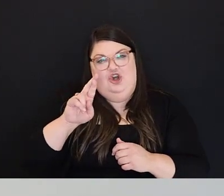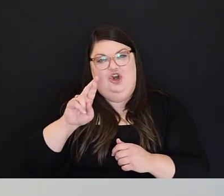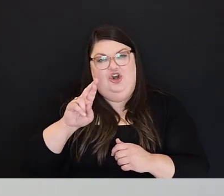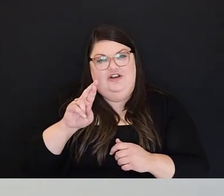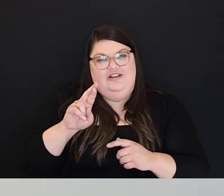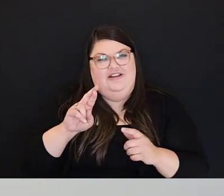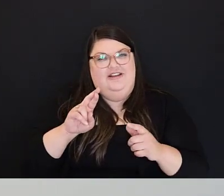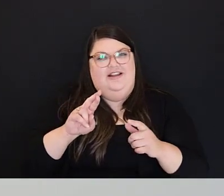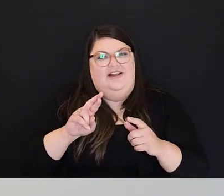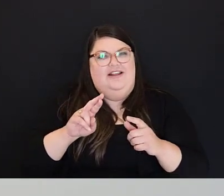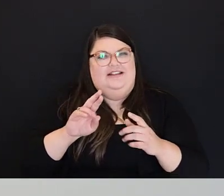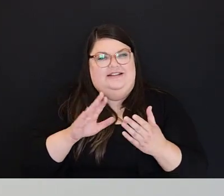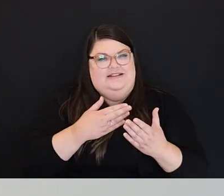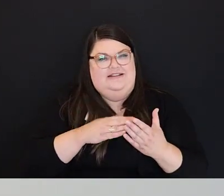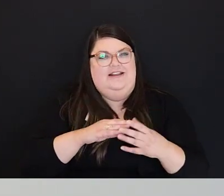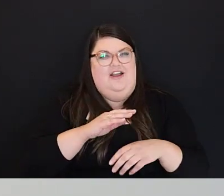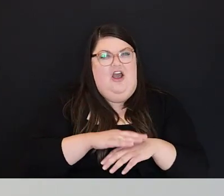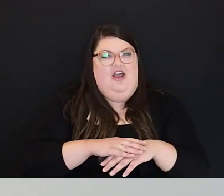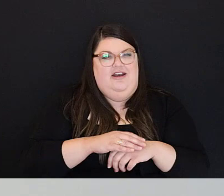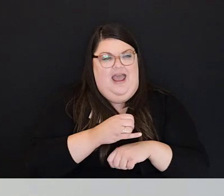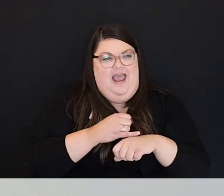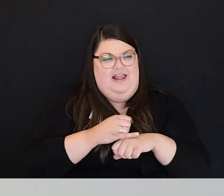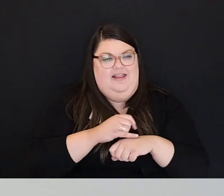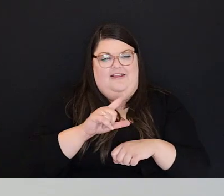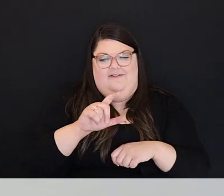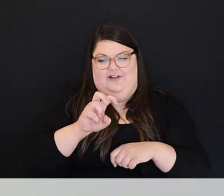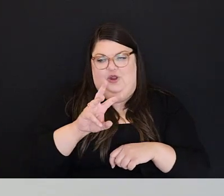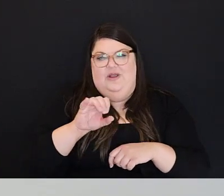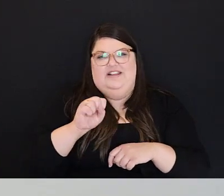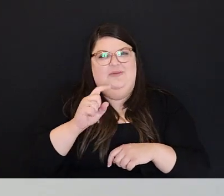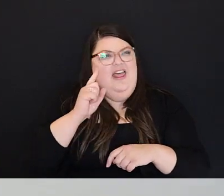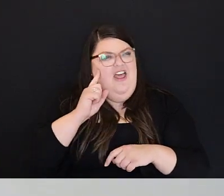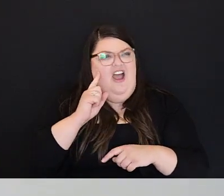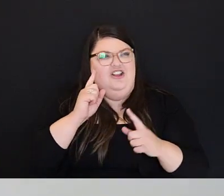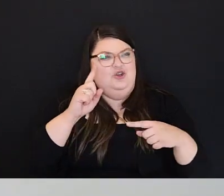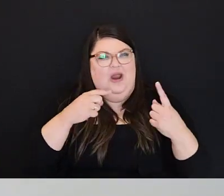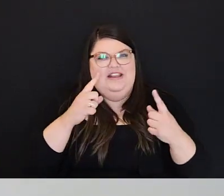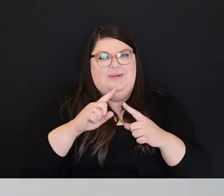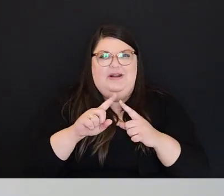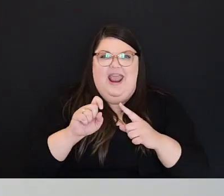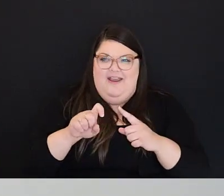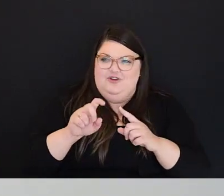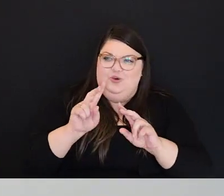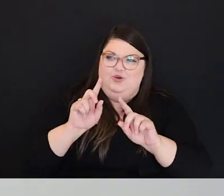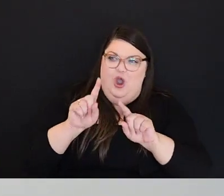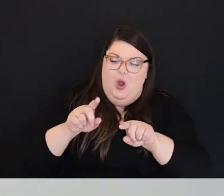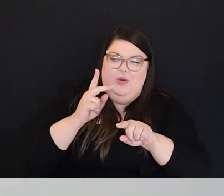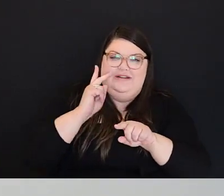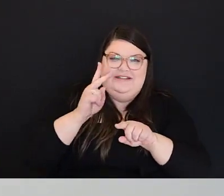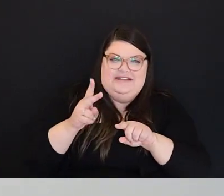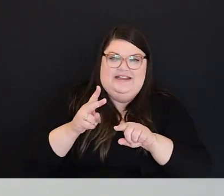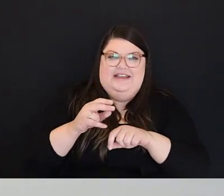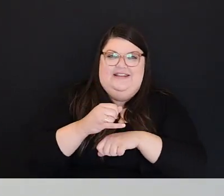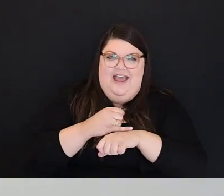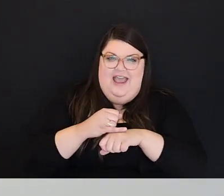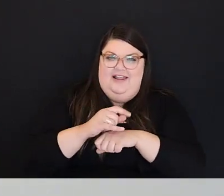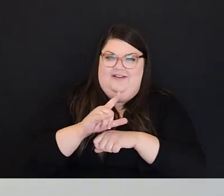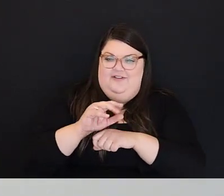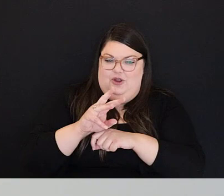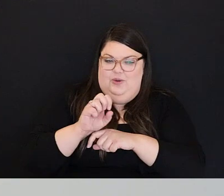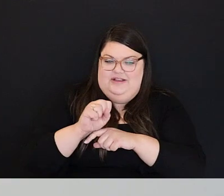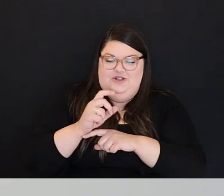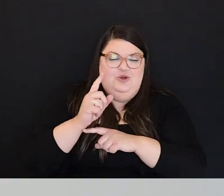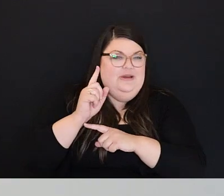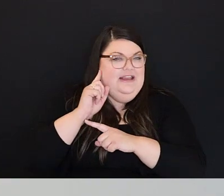Lewis. And I just thought, this is so crazy, but I have to go to Lewis and I have to see actually, like, you know, like to hear the back